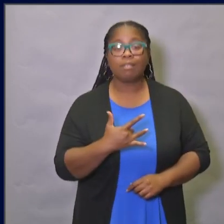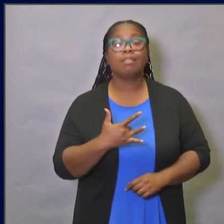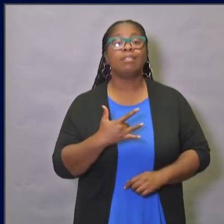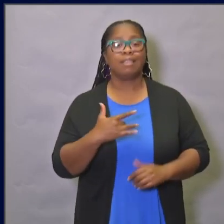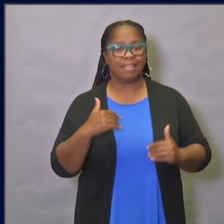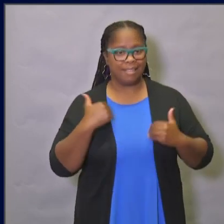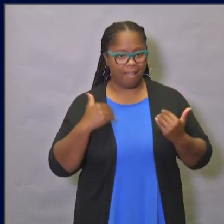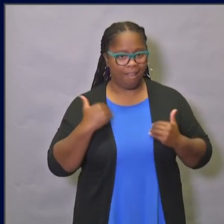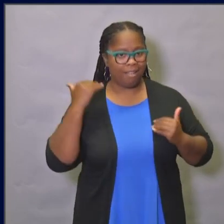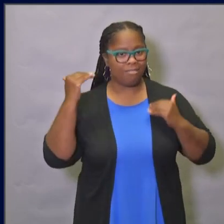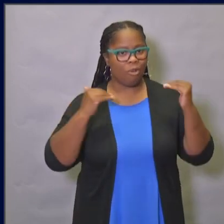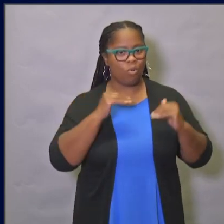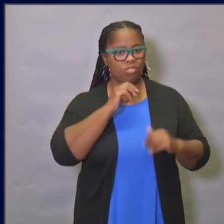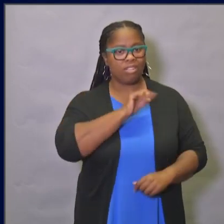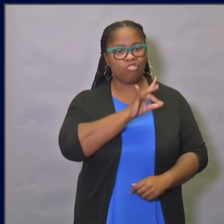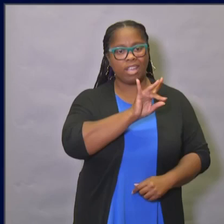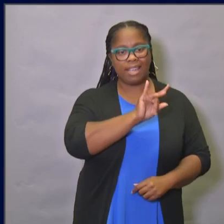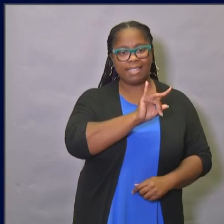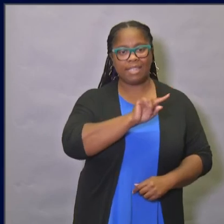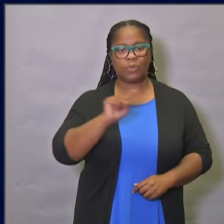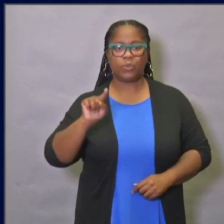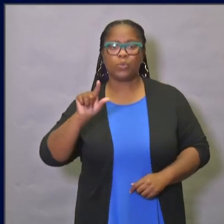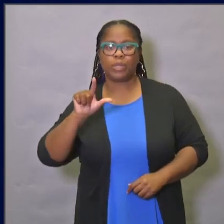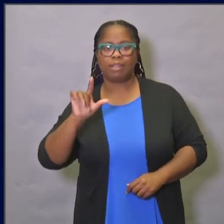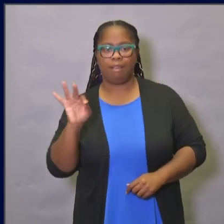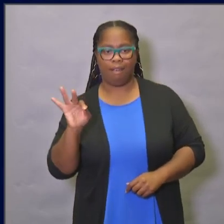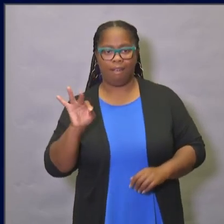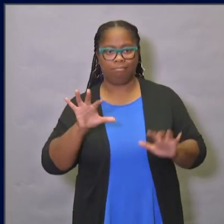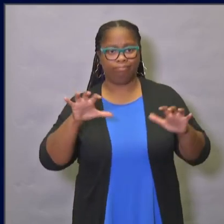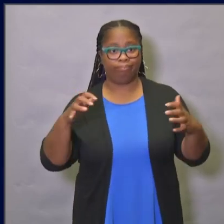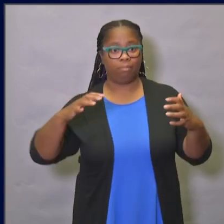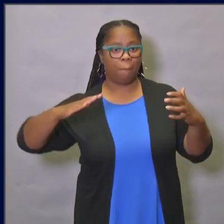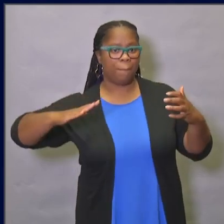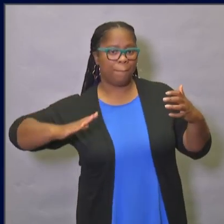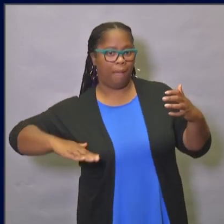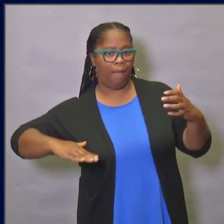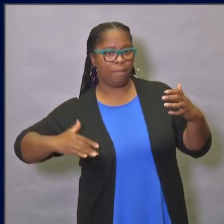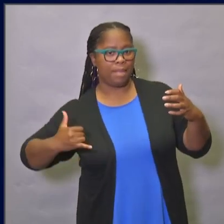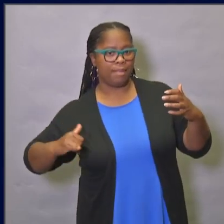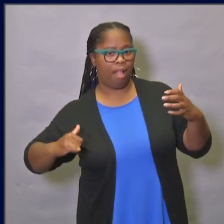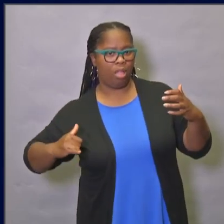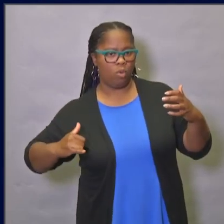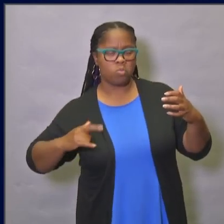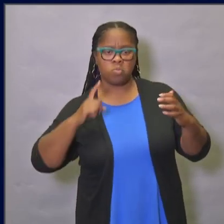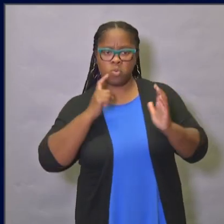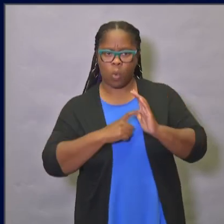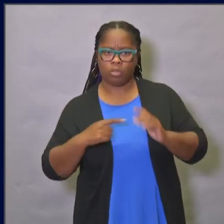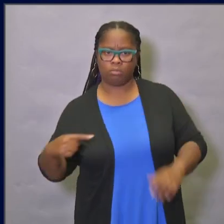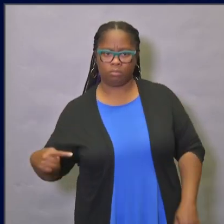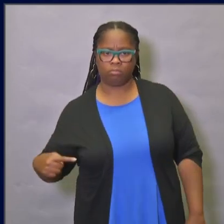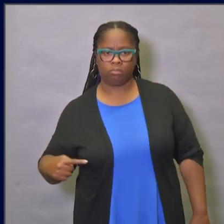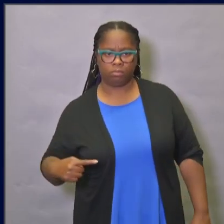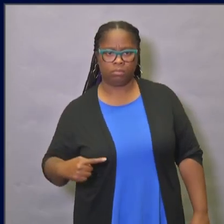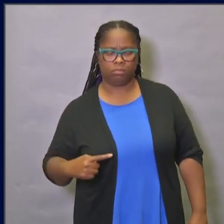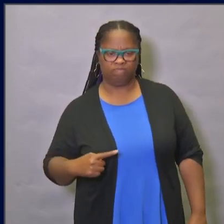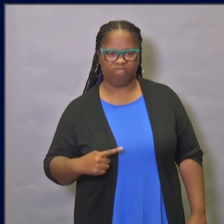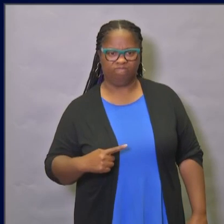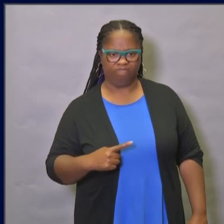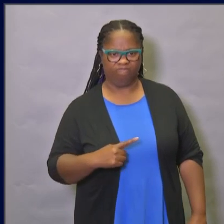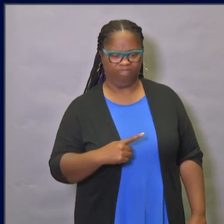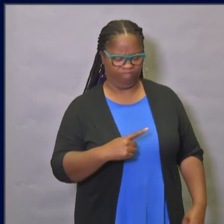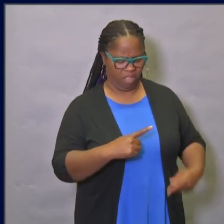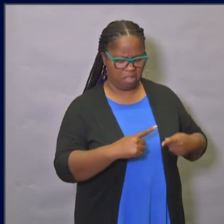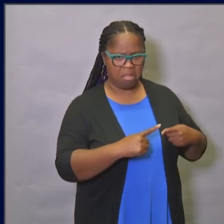to 29, and that's represented by the bottom yellow line. And you can see that they continue to make up an